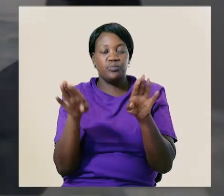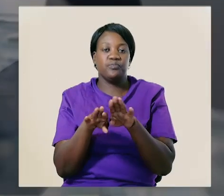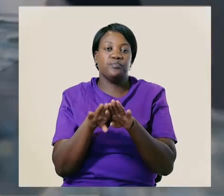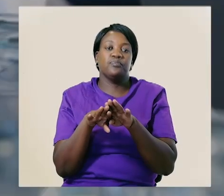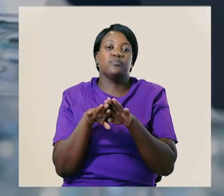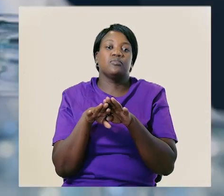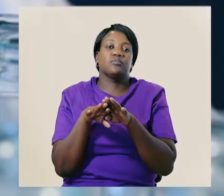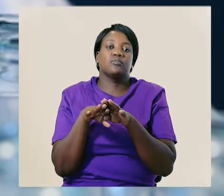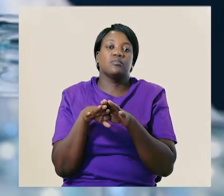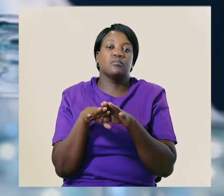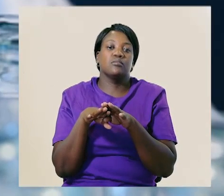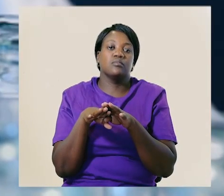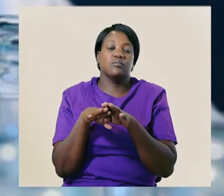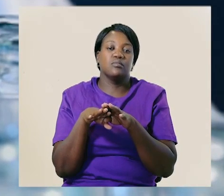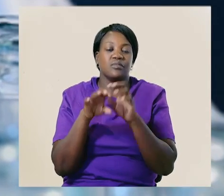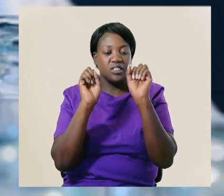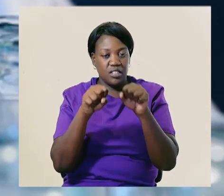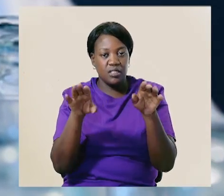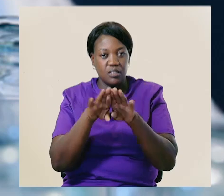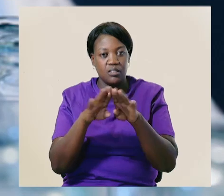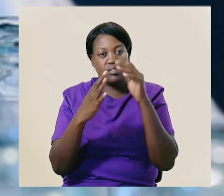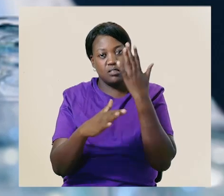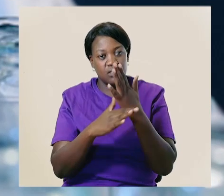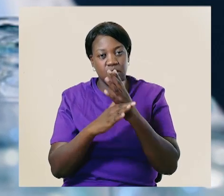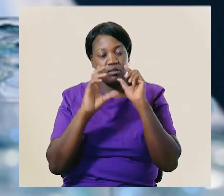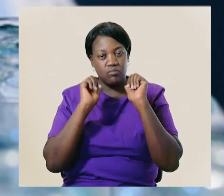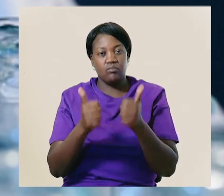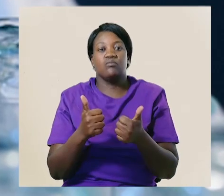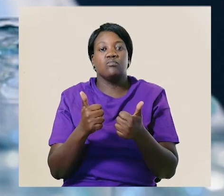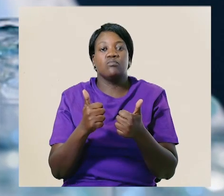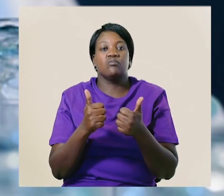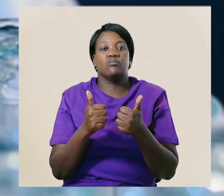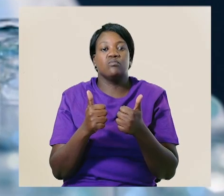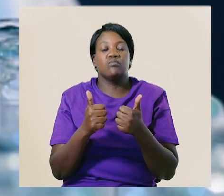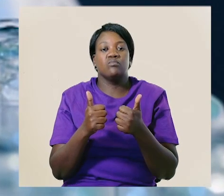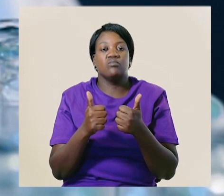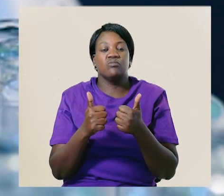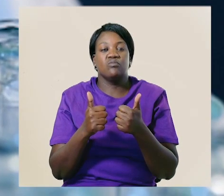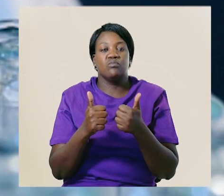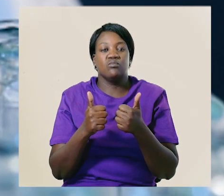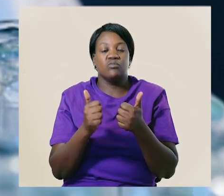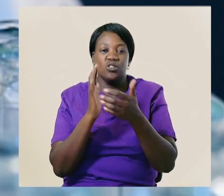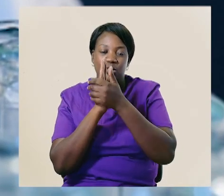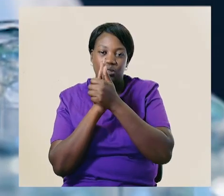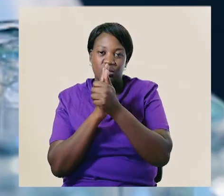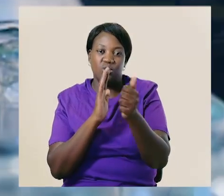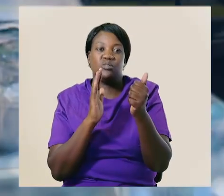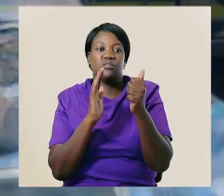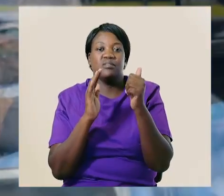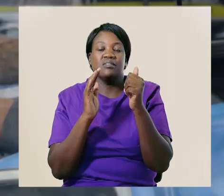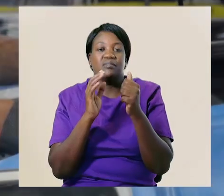them. They can do their job well since they become experts or highly skilled at their